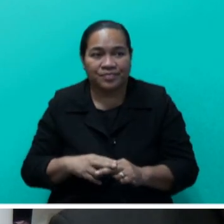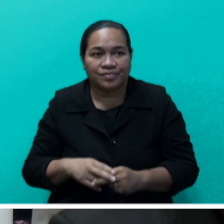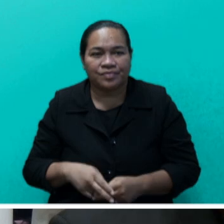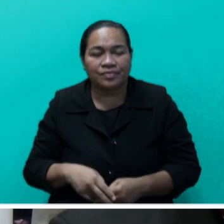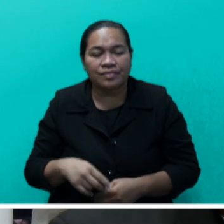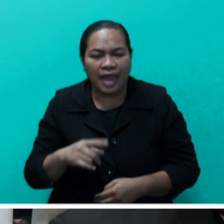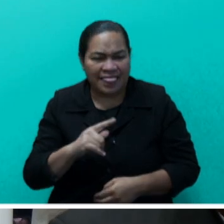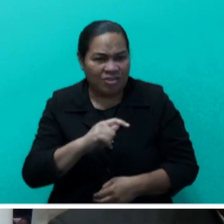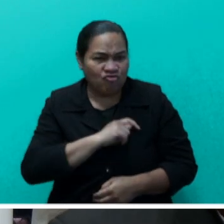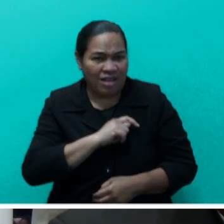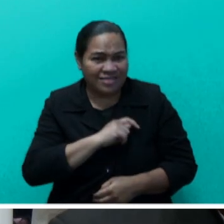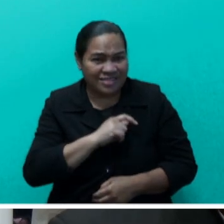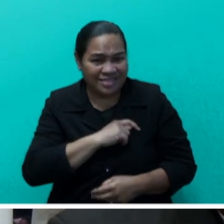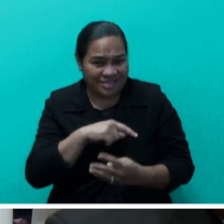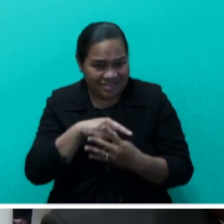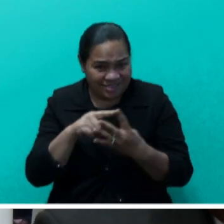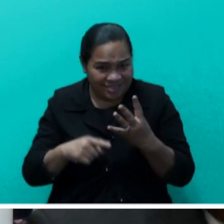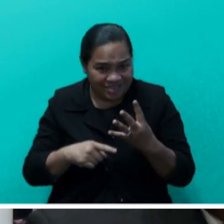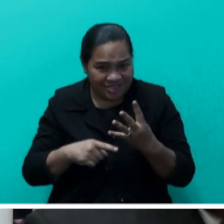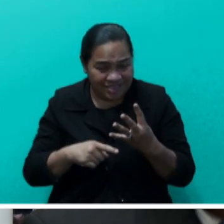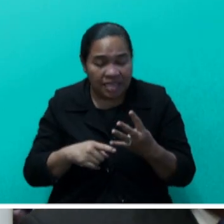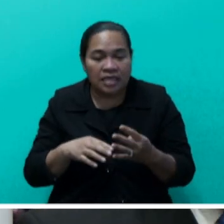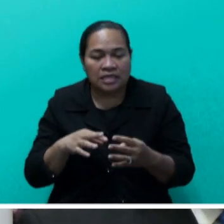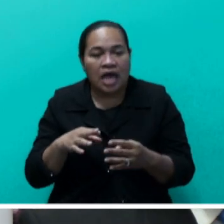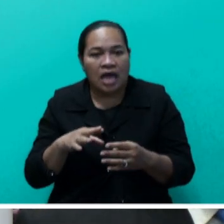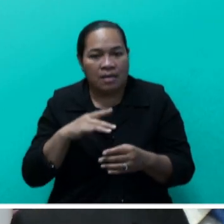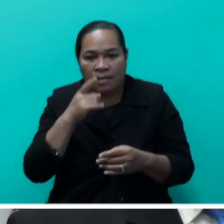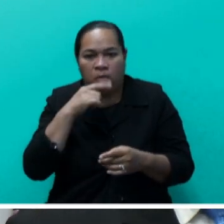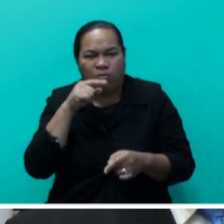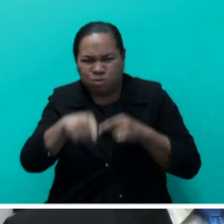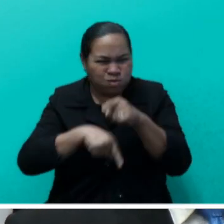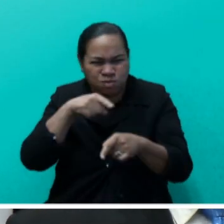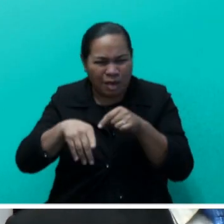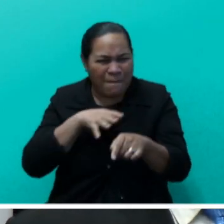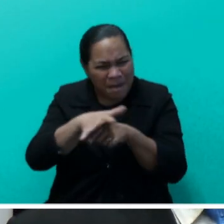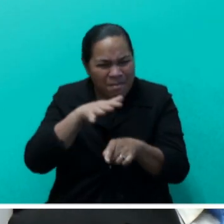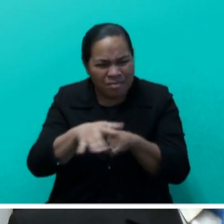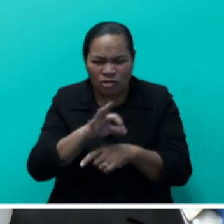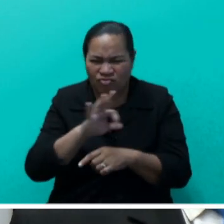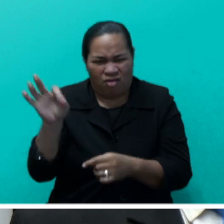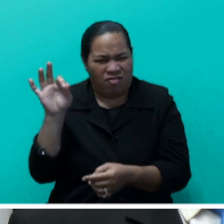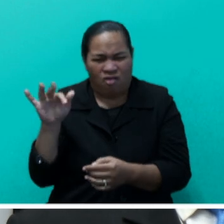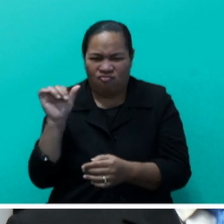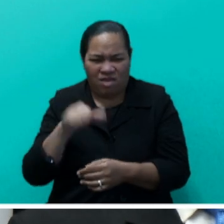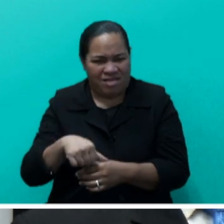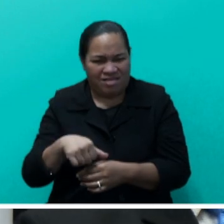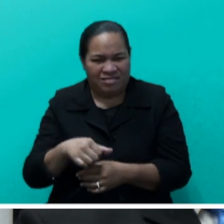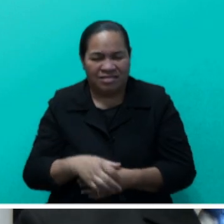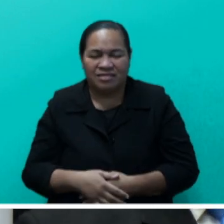The trustees of the rugby union at the moment have been vilified, sir, unjustifiably.